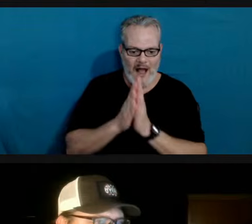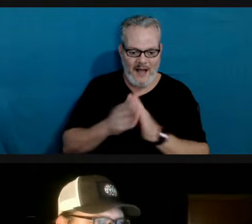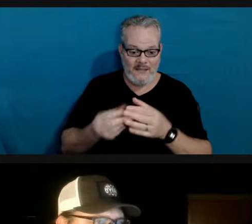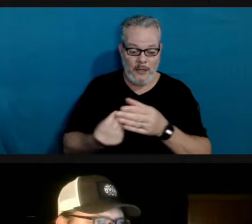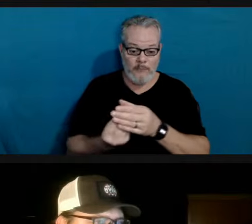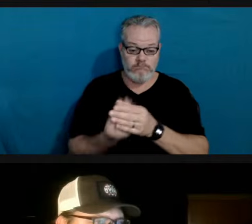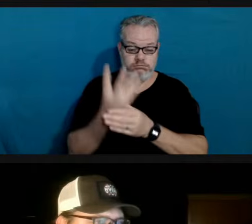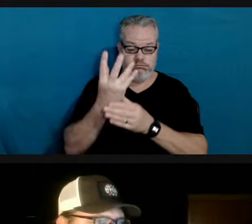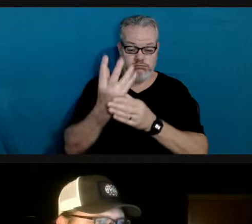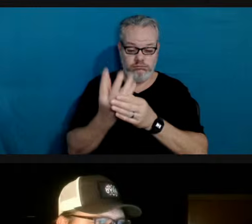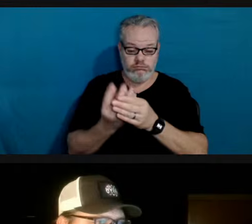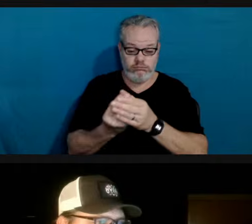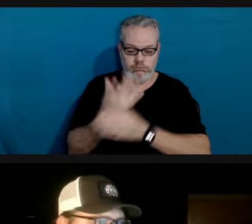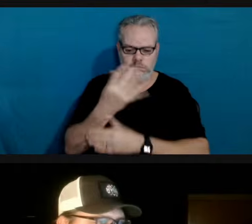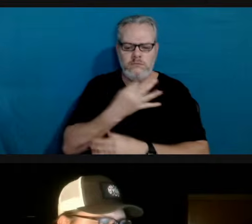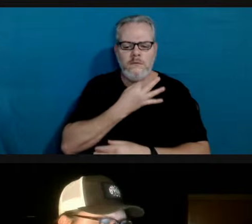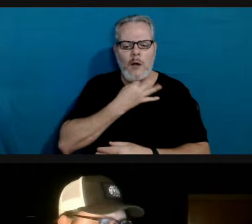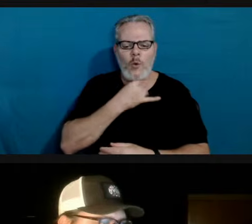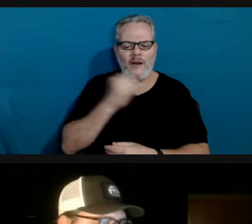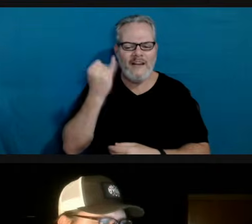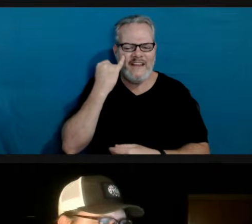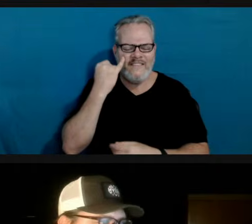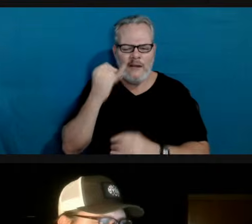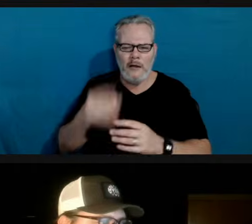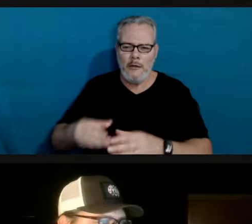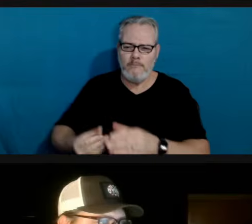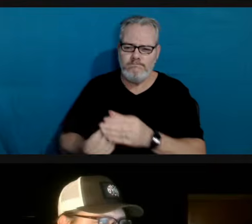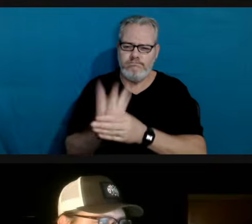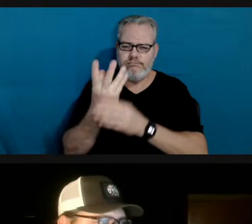wonder if some of the sideways fountain might have exceeded that.